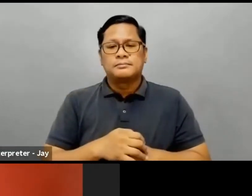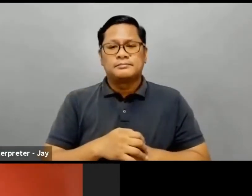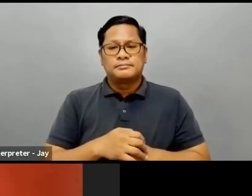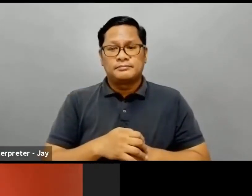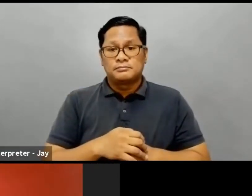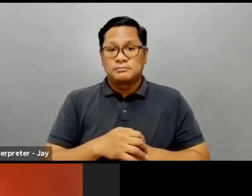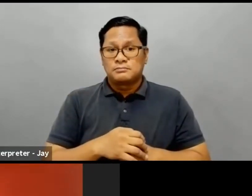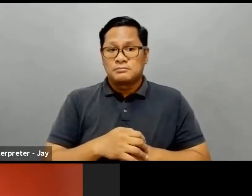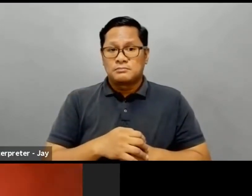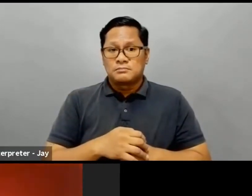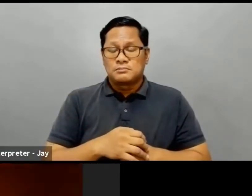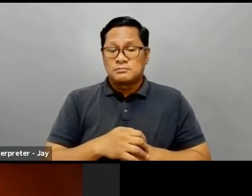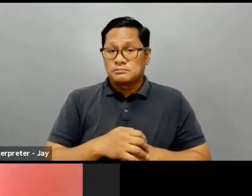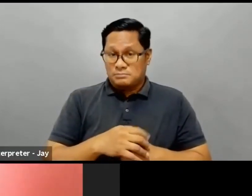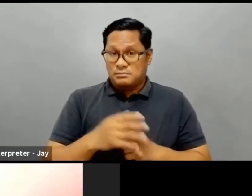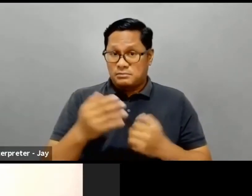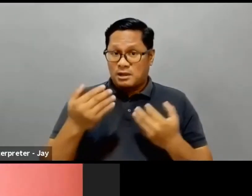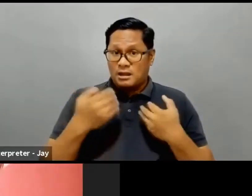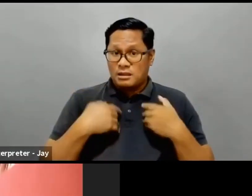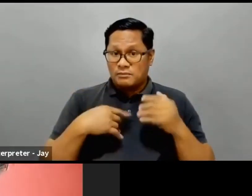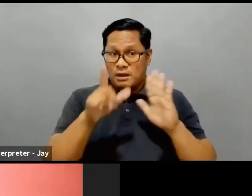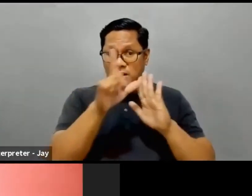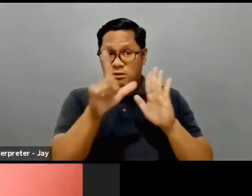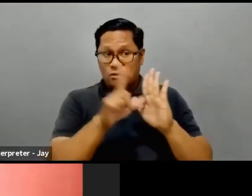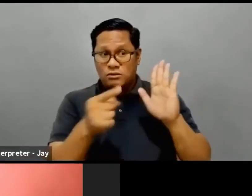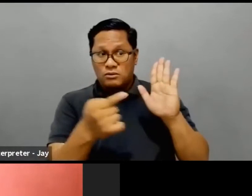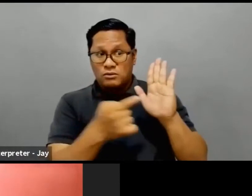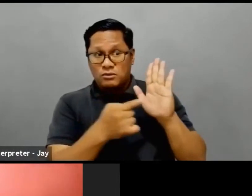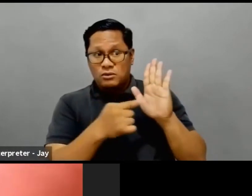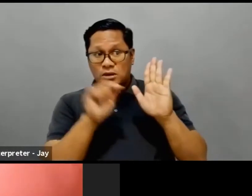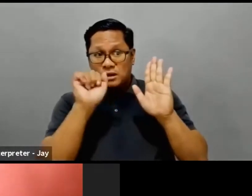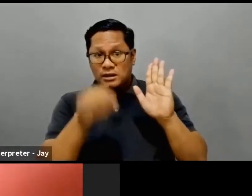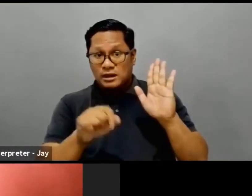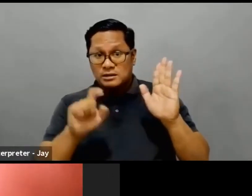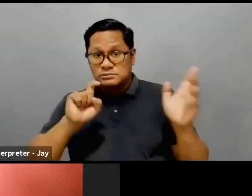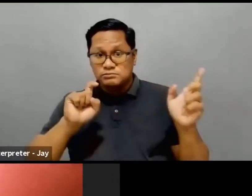can you then pass a law that's going to change everything?